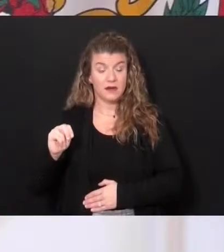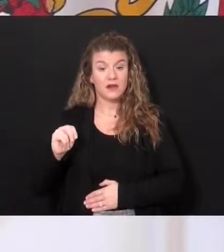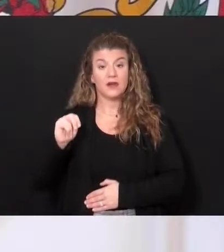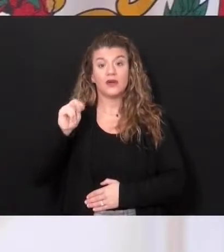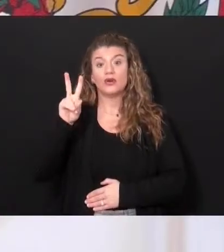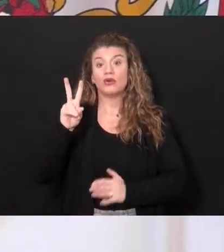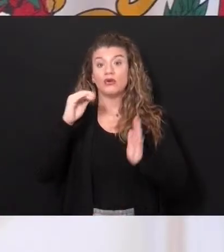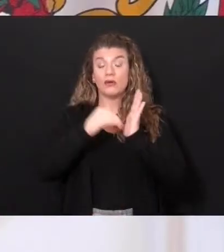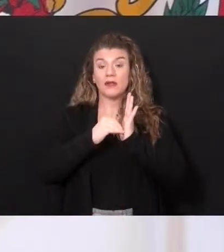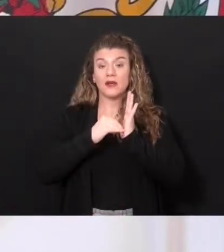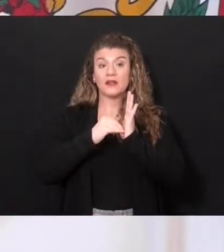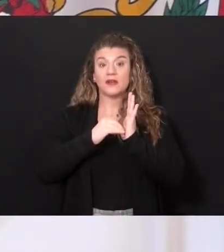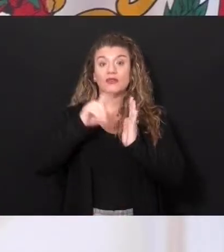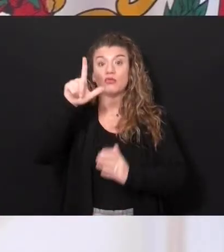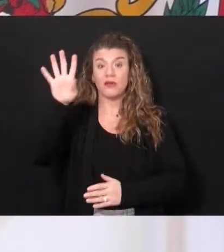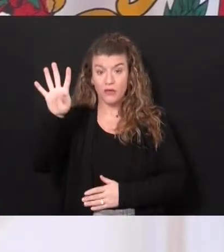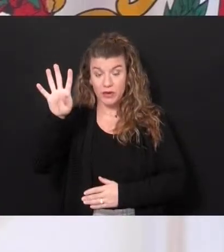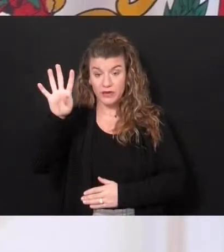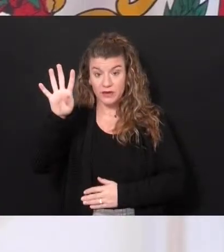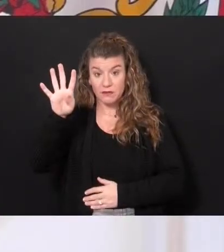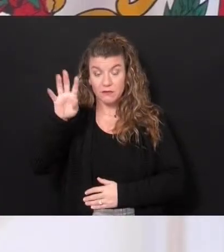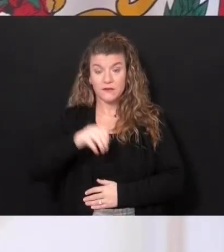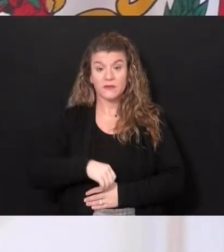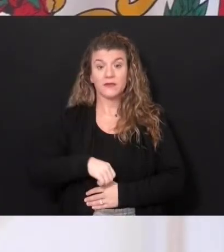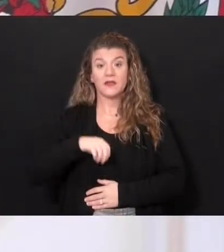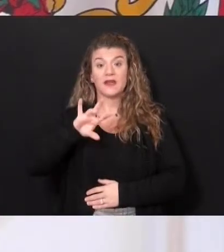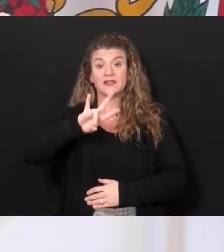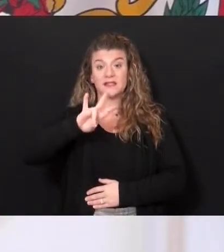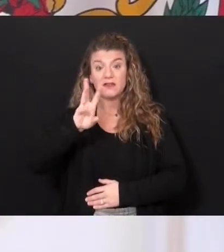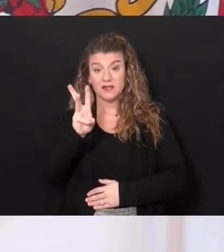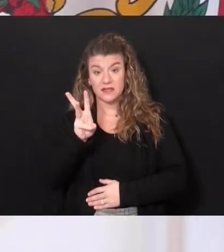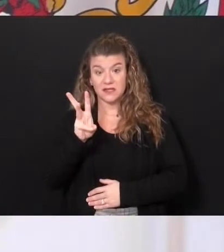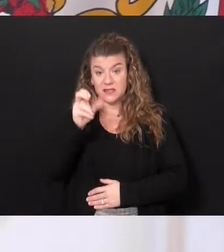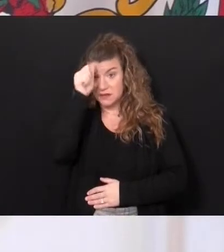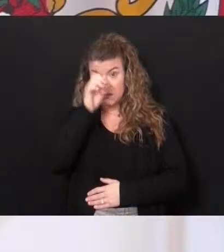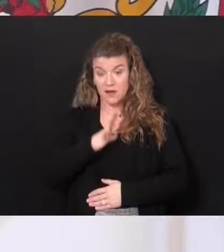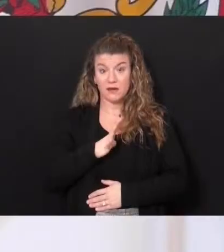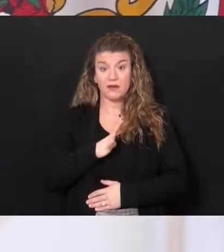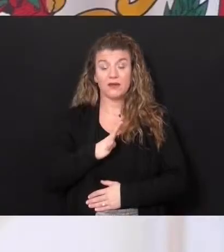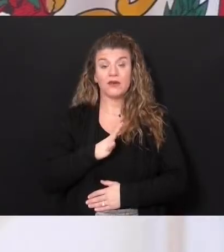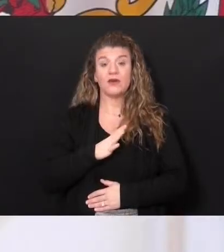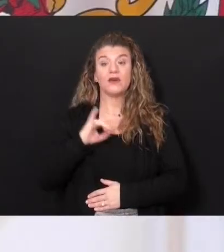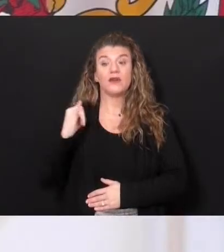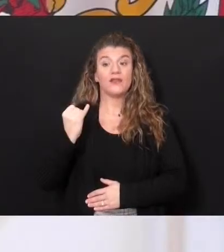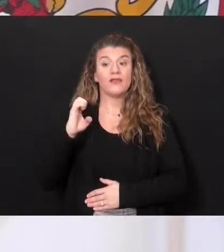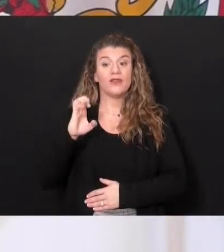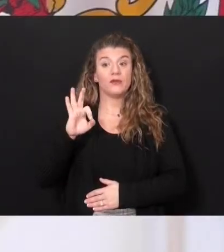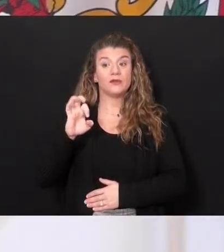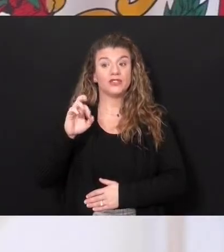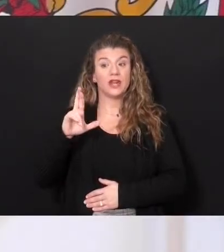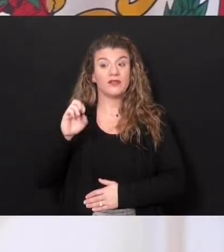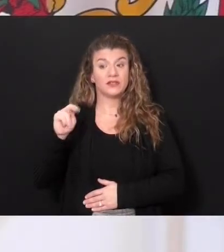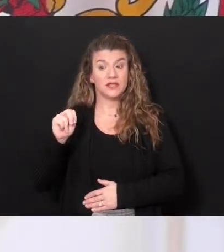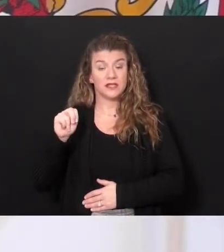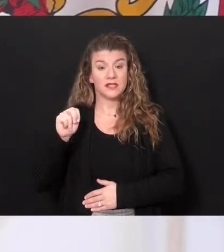The 2024 death, a 76-year-old male from Jefferson County.